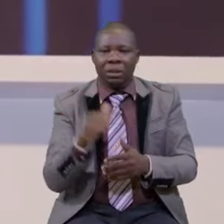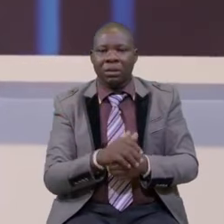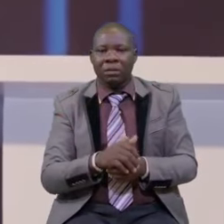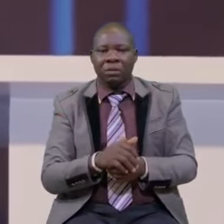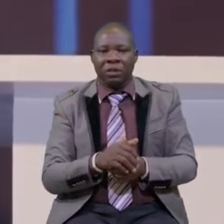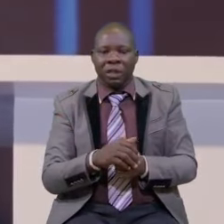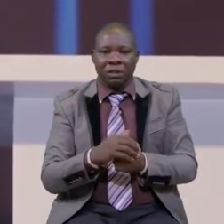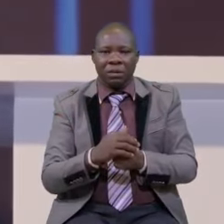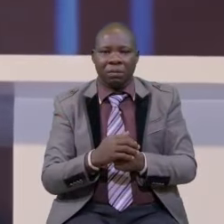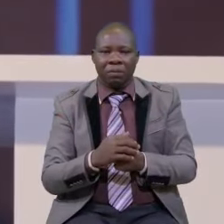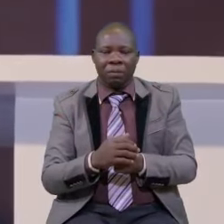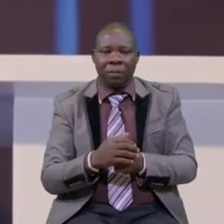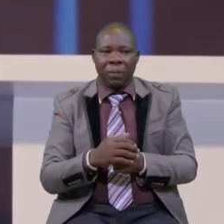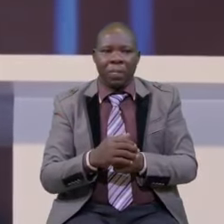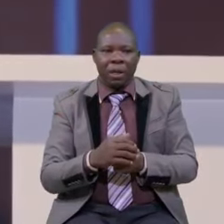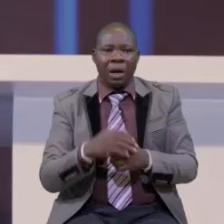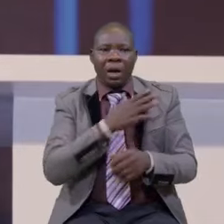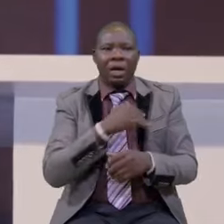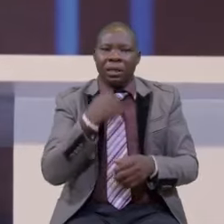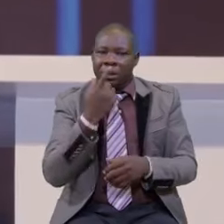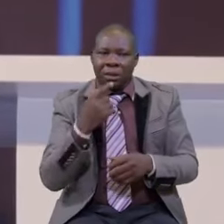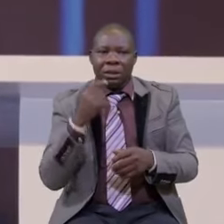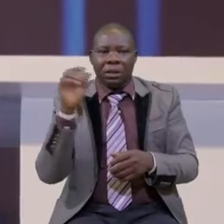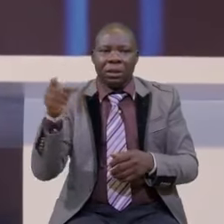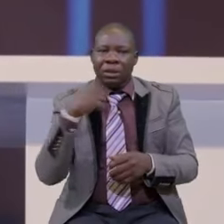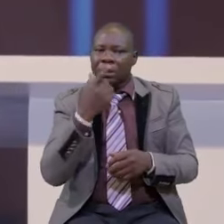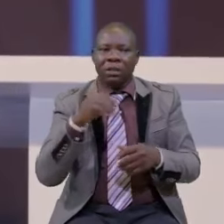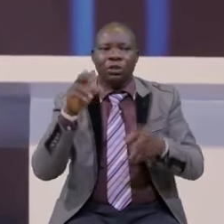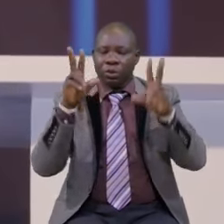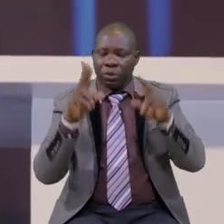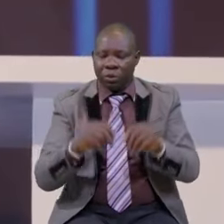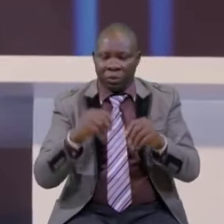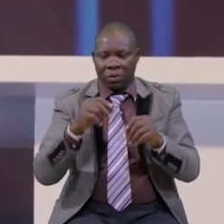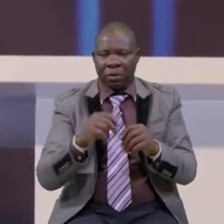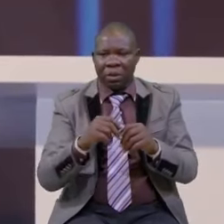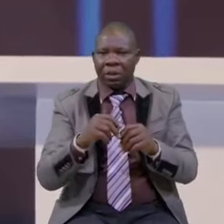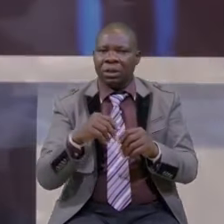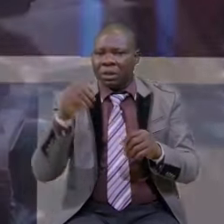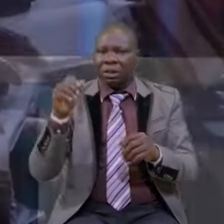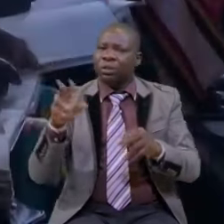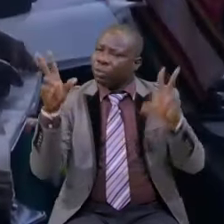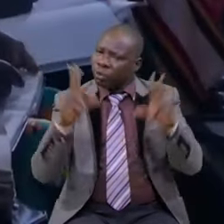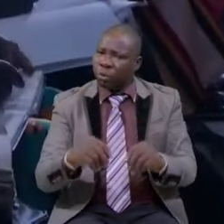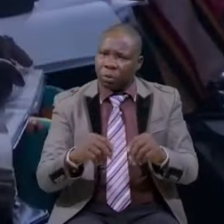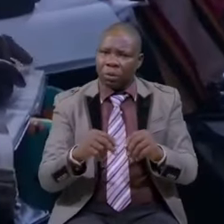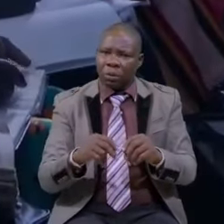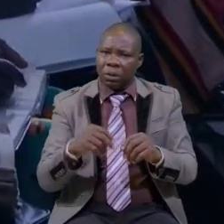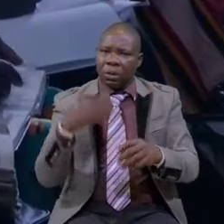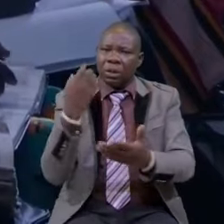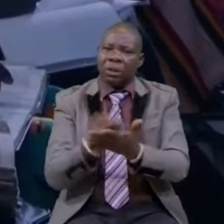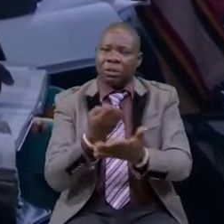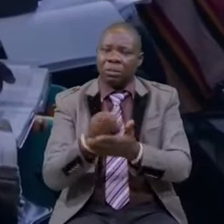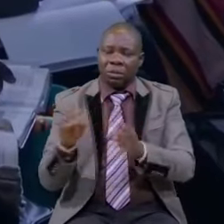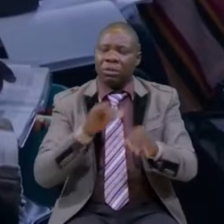here. Because here, when the prophet speaks to the rich man, he says, nay. Economy does not say